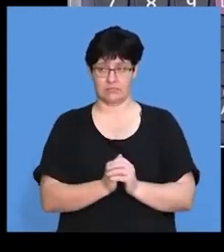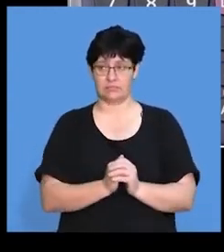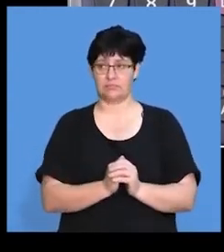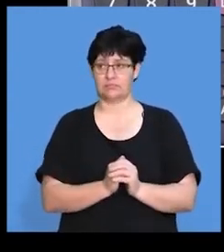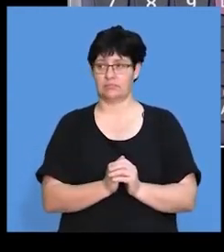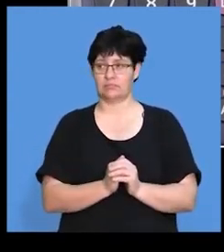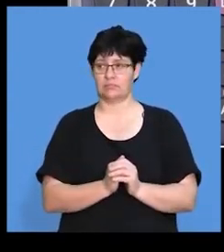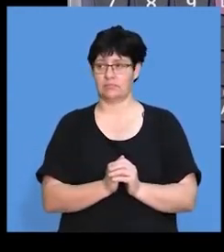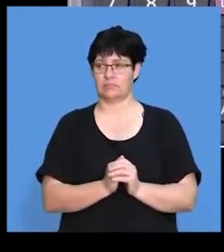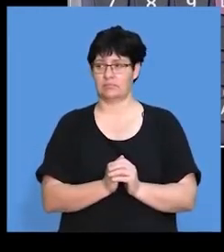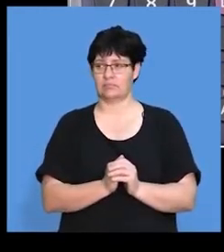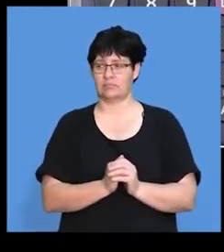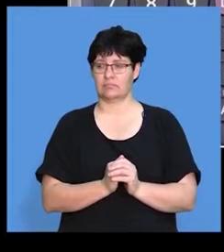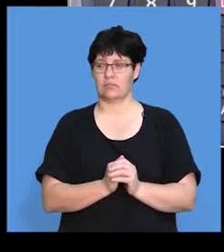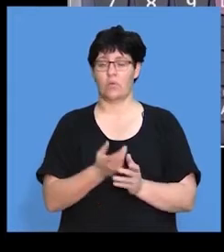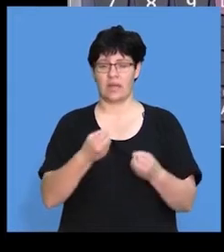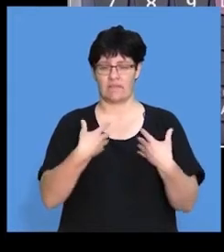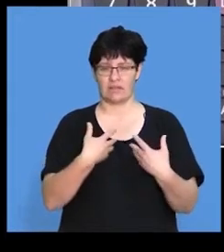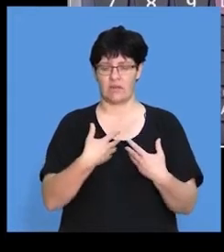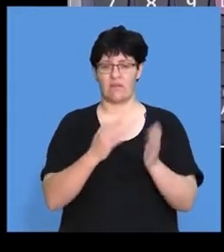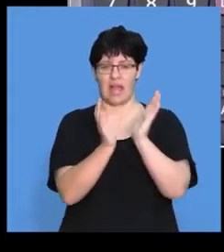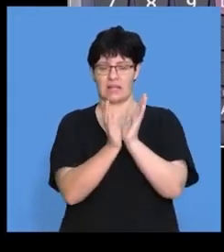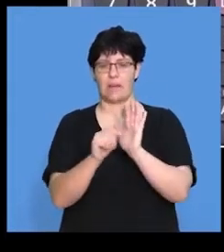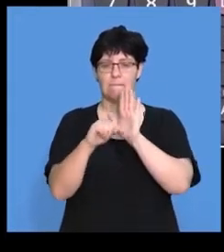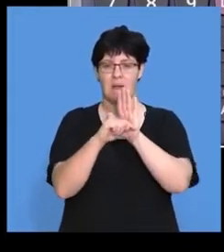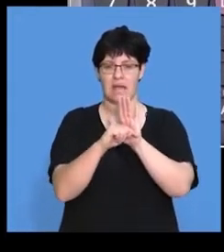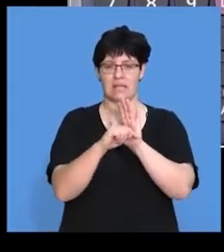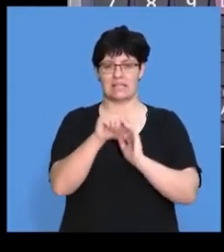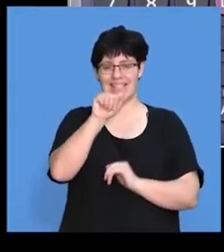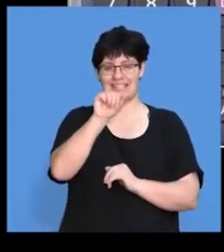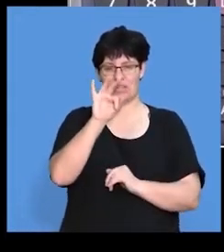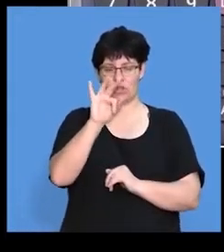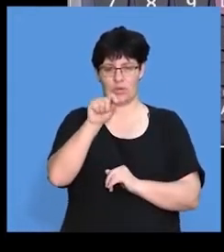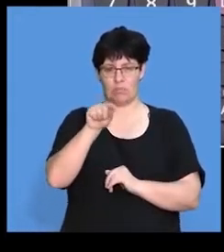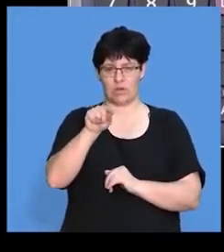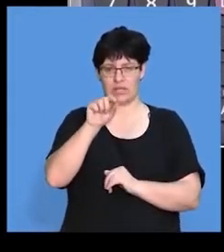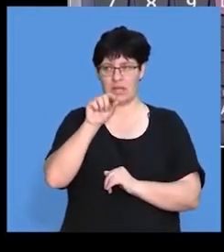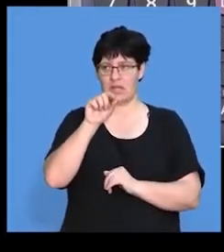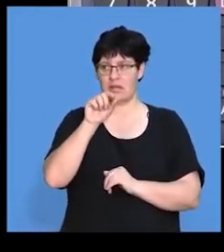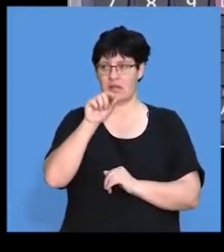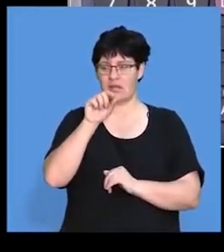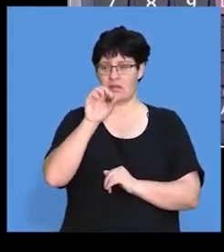bracket. And that gives us an angle of